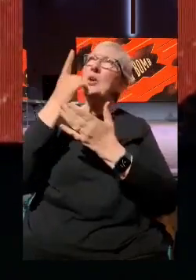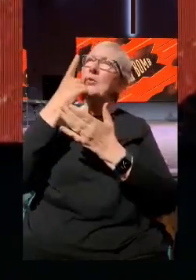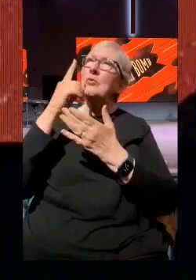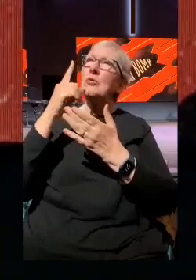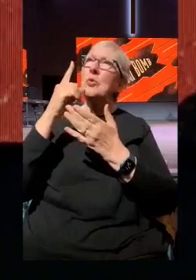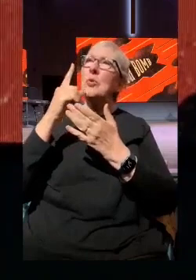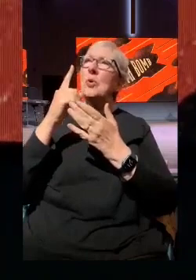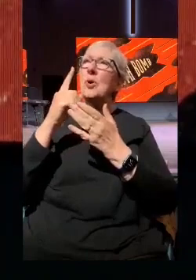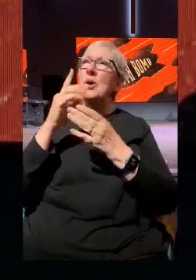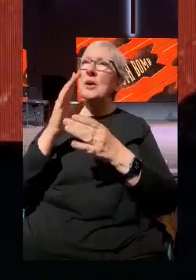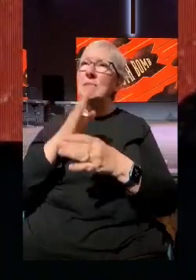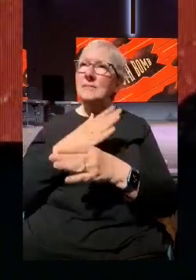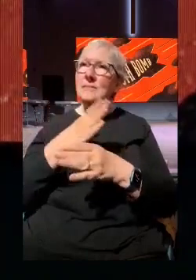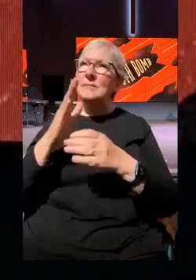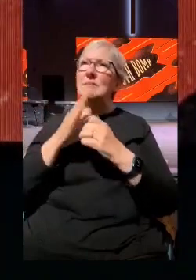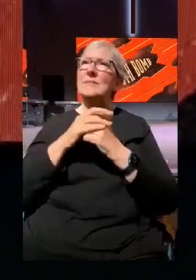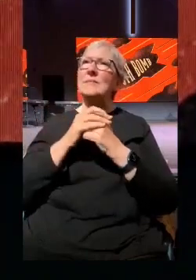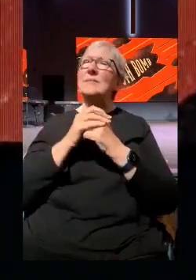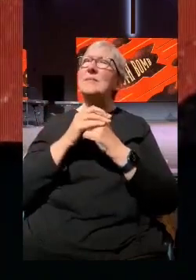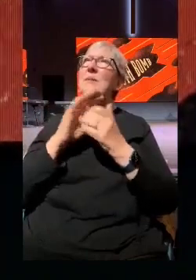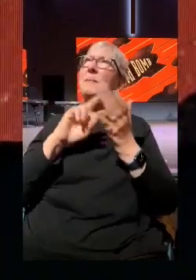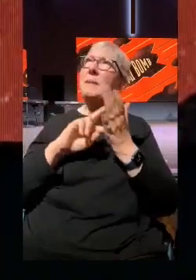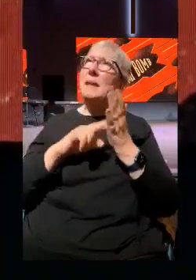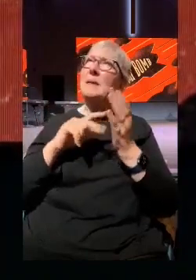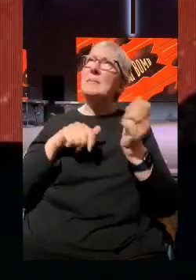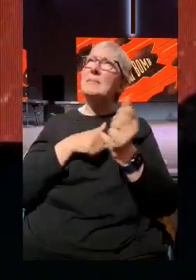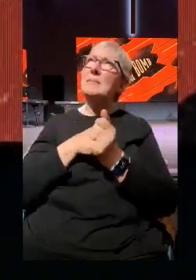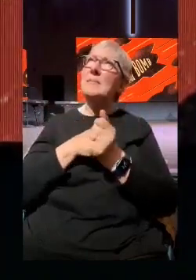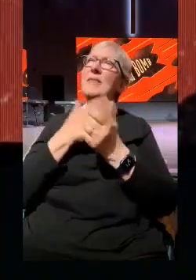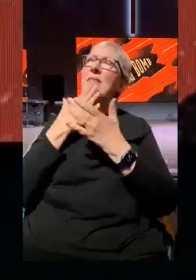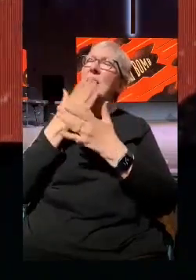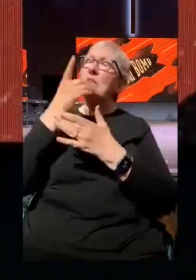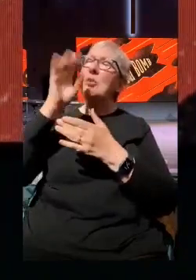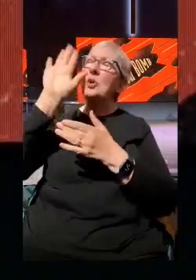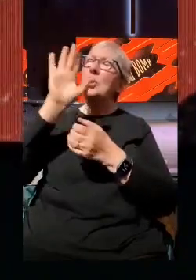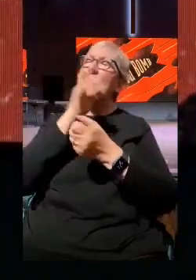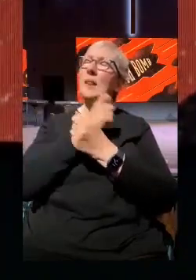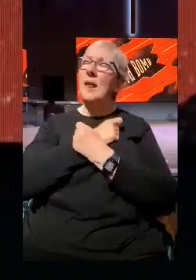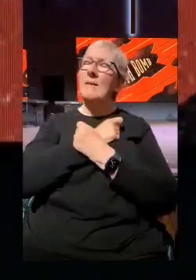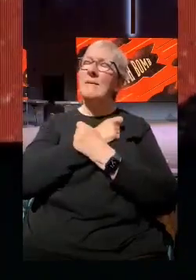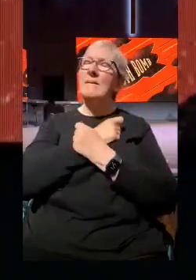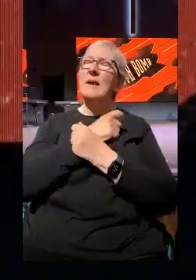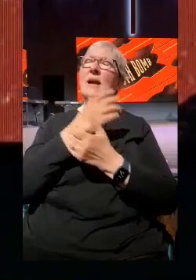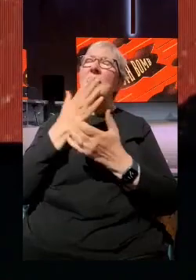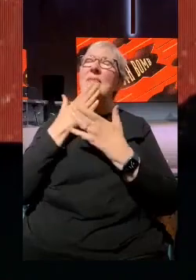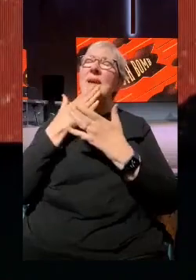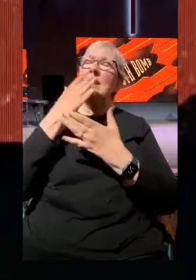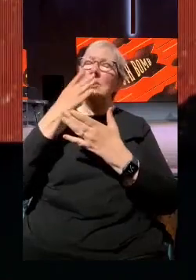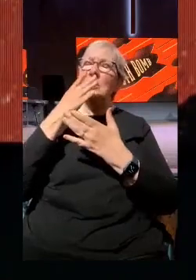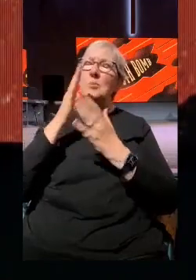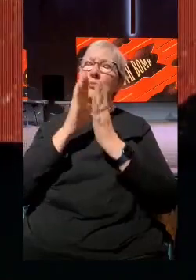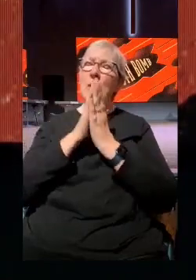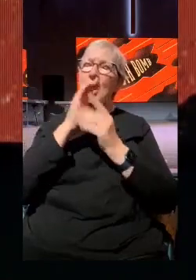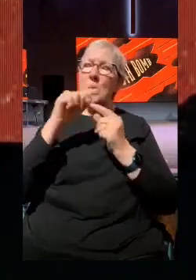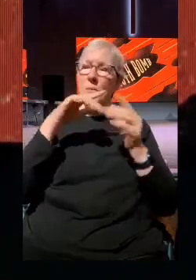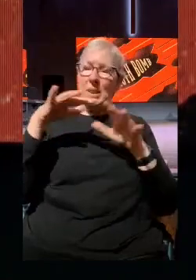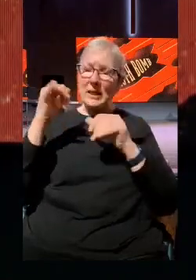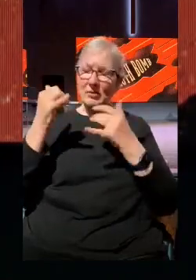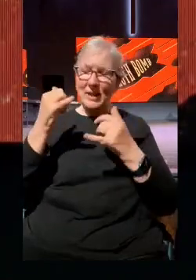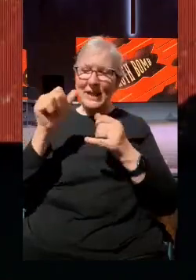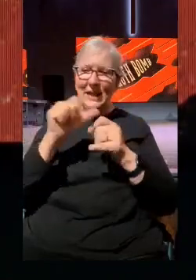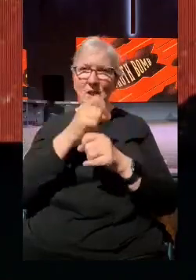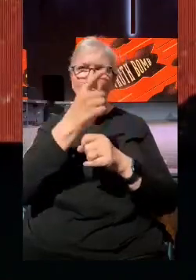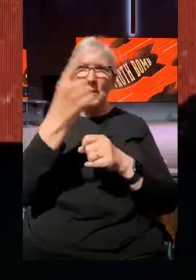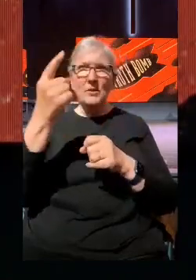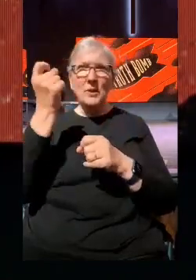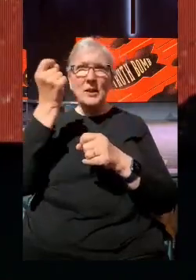richness of them. And I thank you for your love, and I pray that when we leave today that each one of us will understand just a little